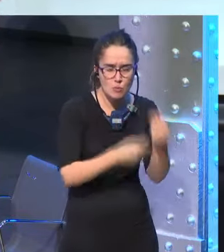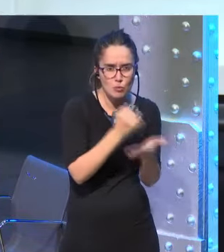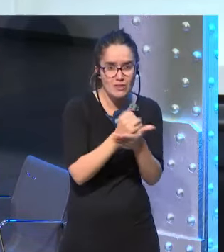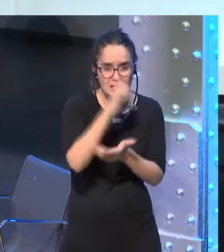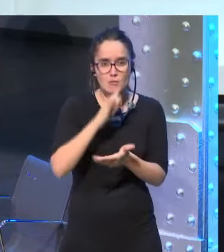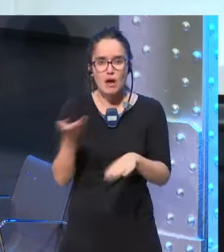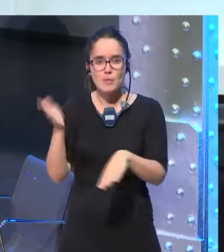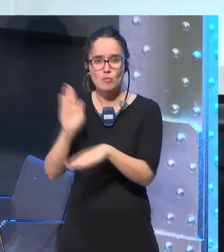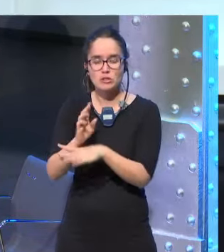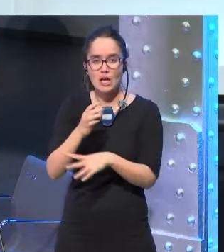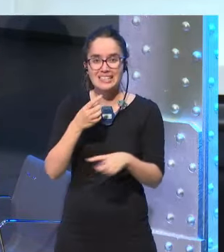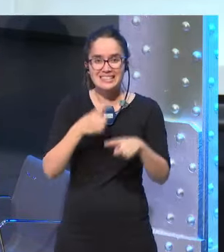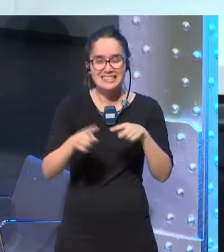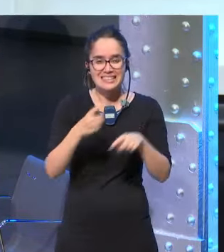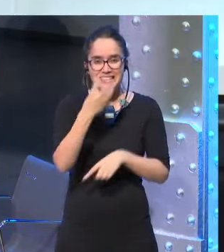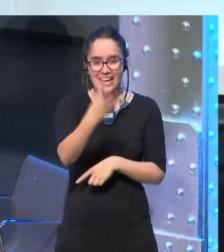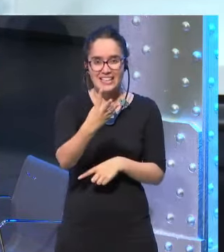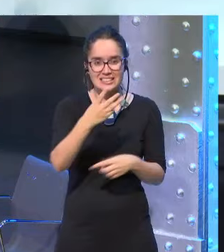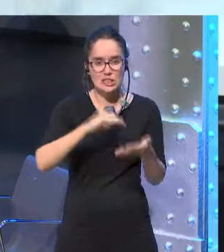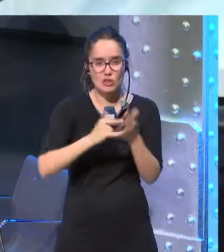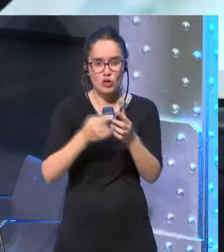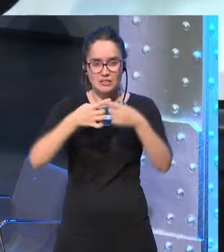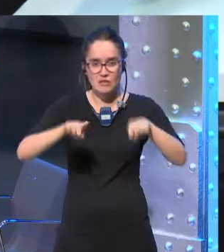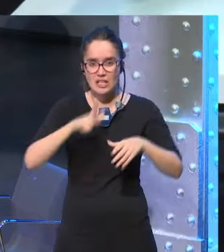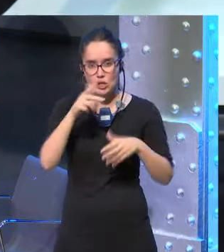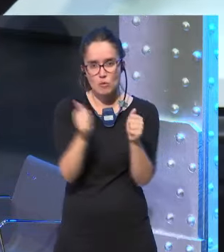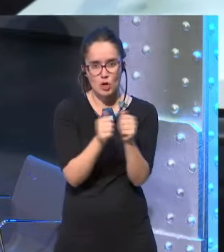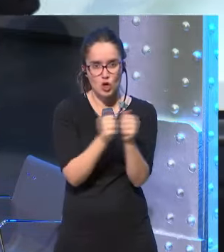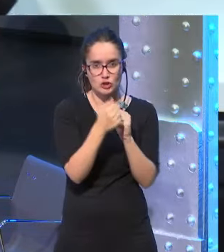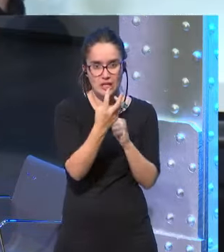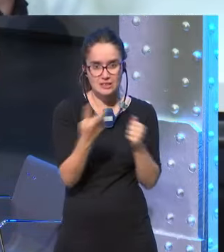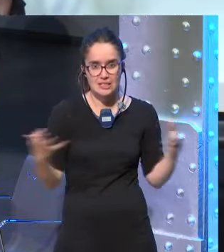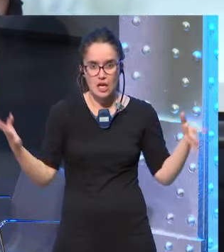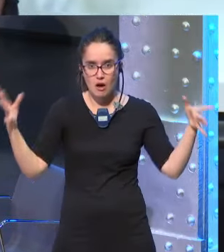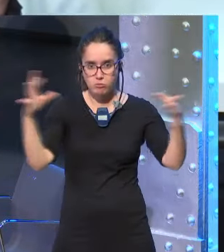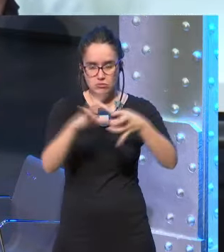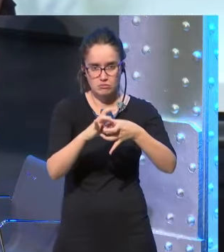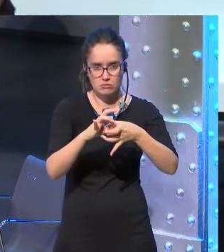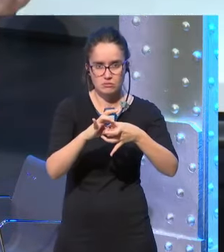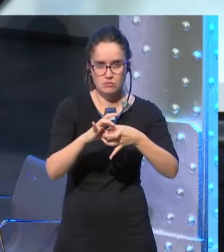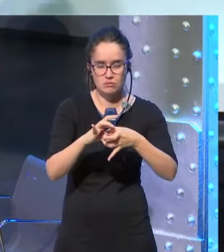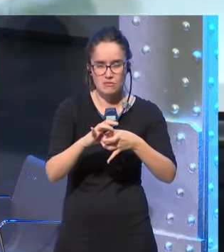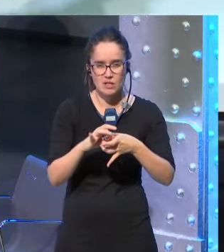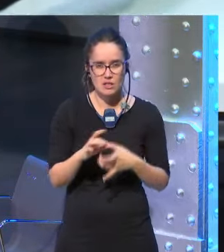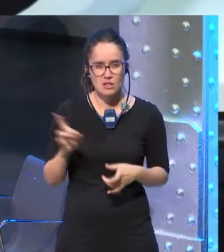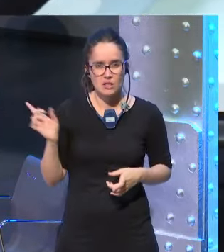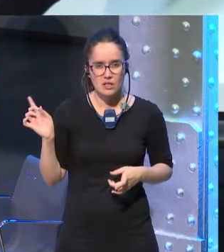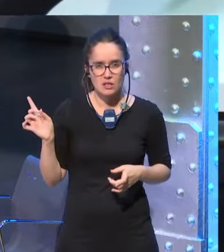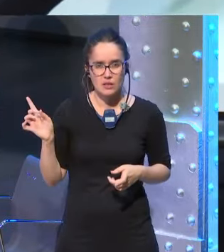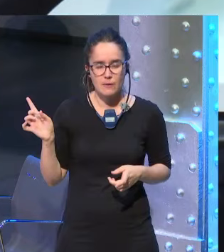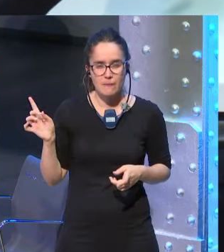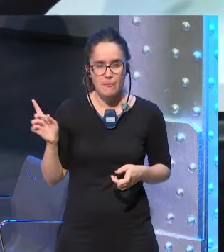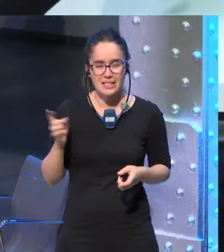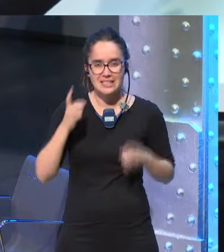concrete technologies come together. And you can see they're all about beauty in some ways. They're all about